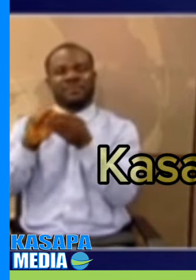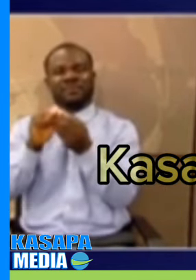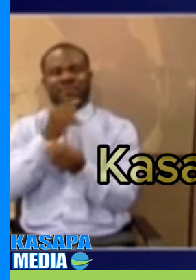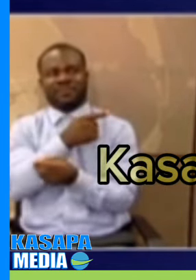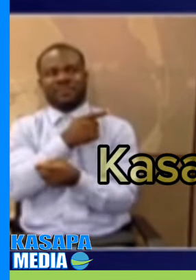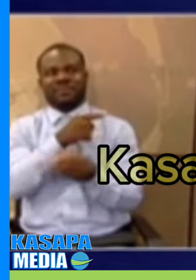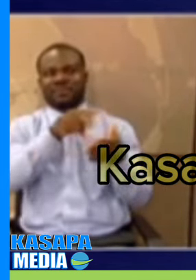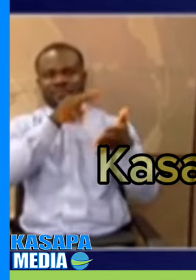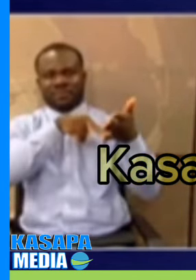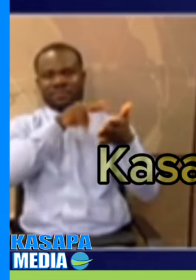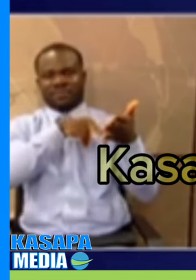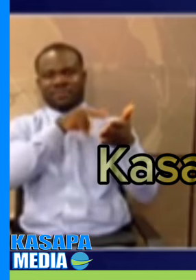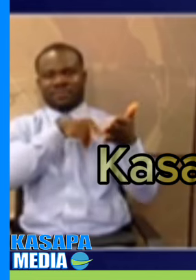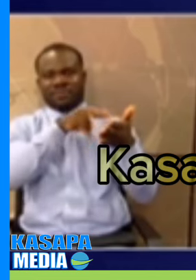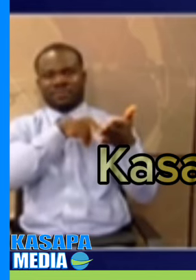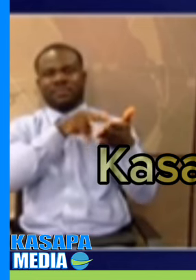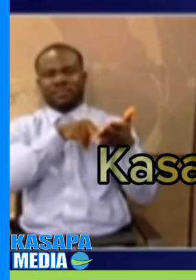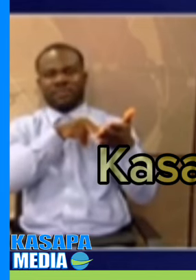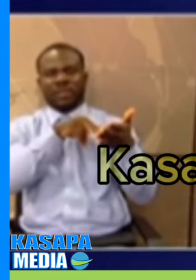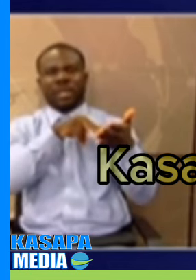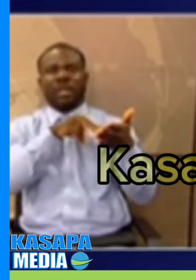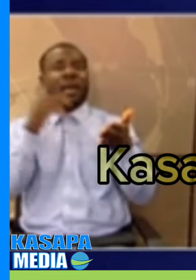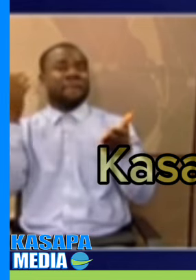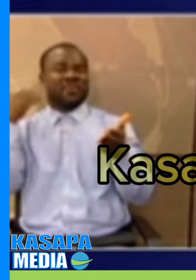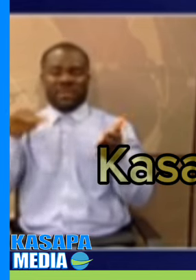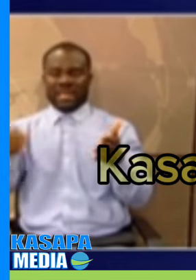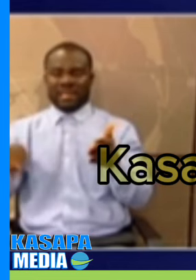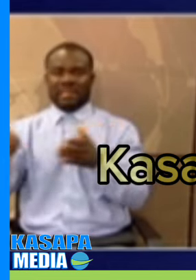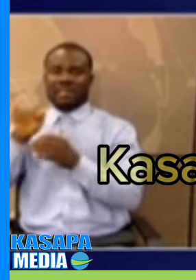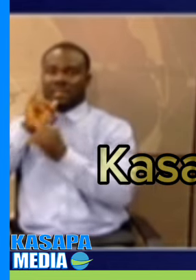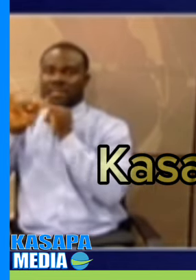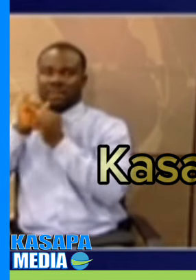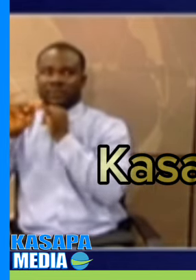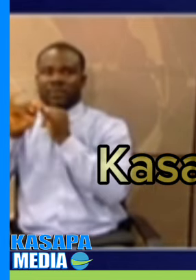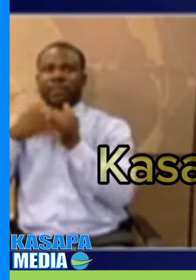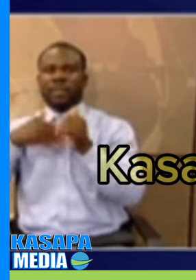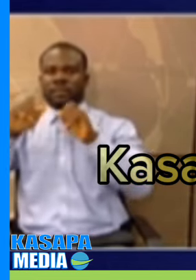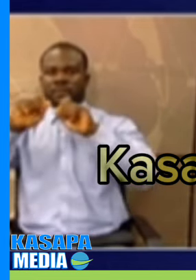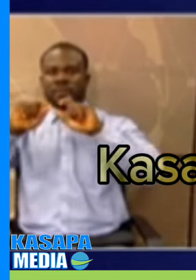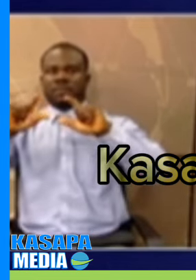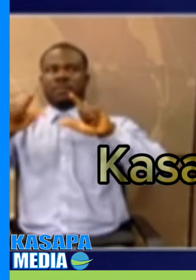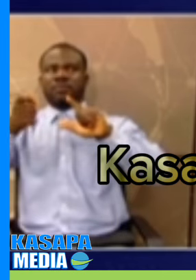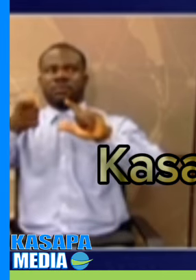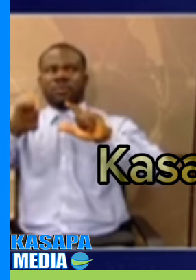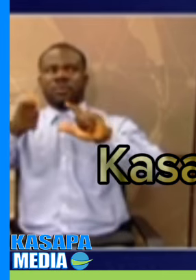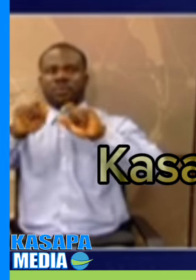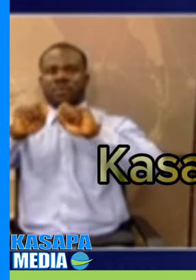Honorable Vincent Eko Asifwa, during an interview, Yanwa BM Kakra, the